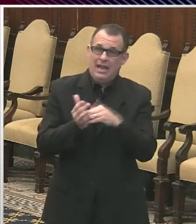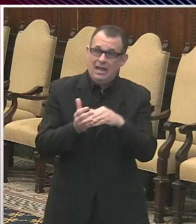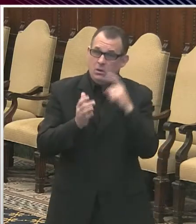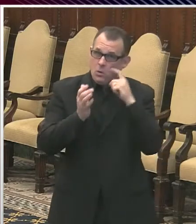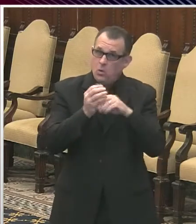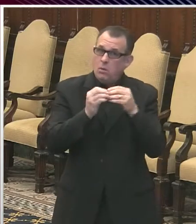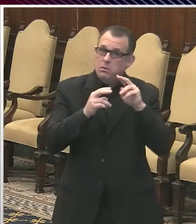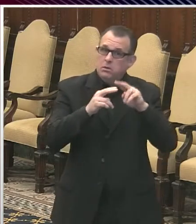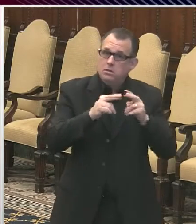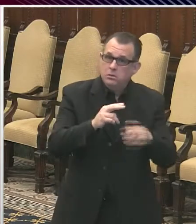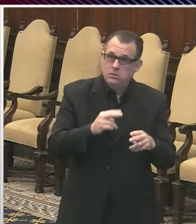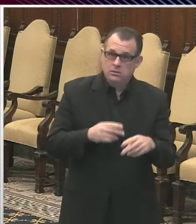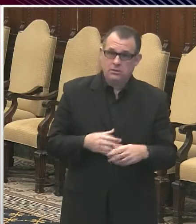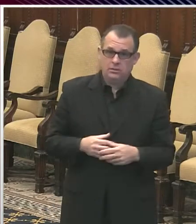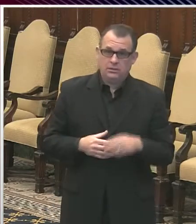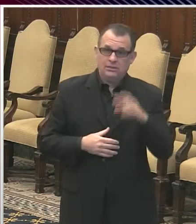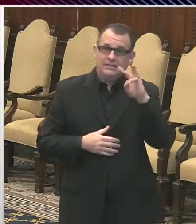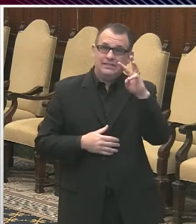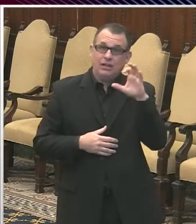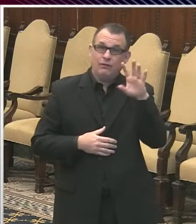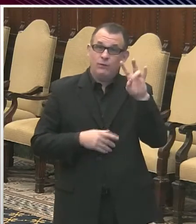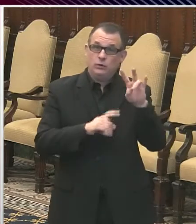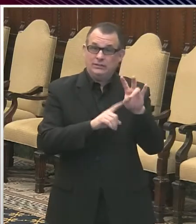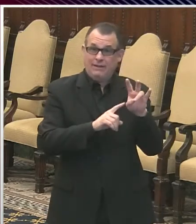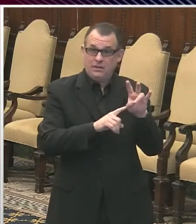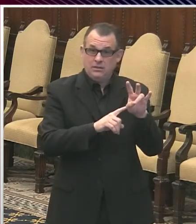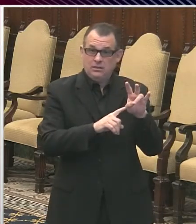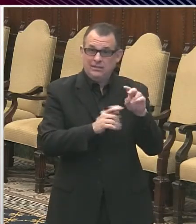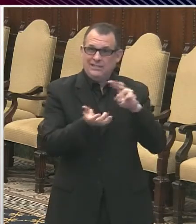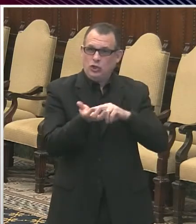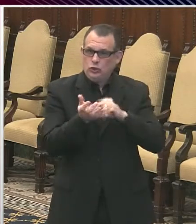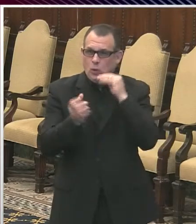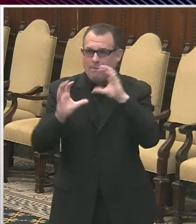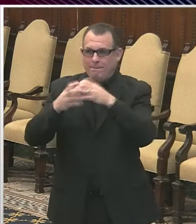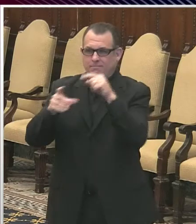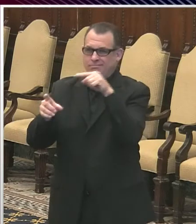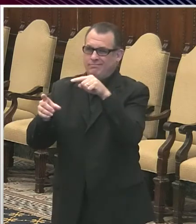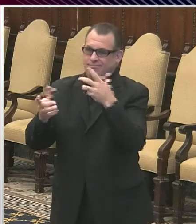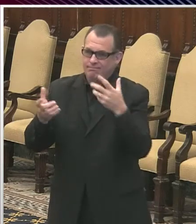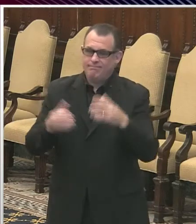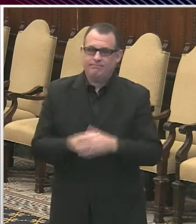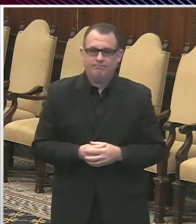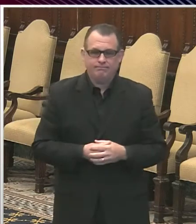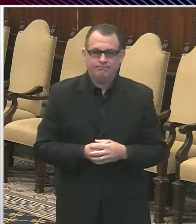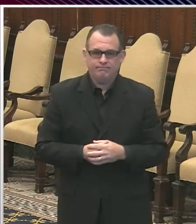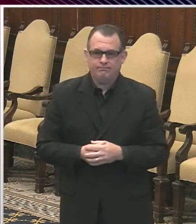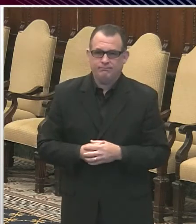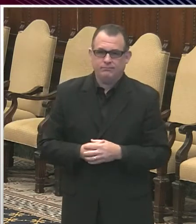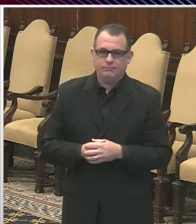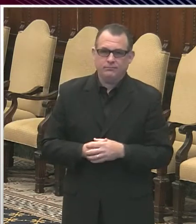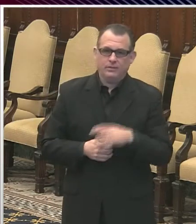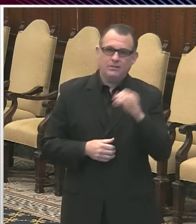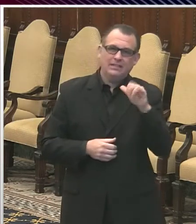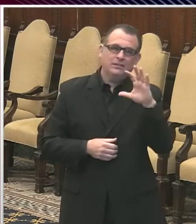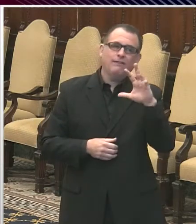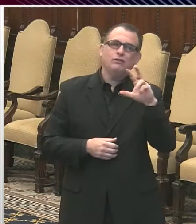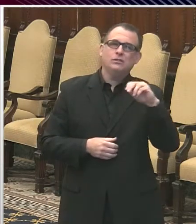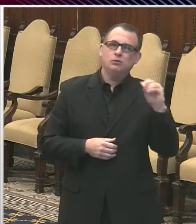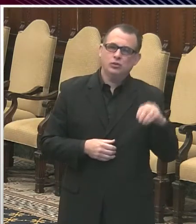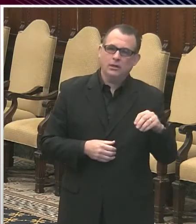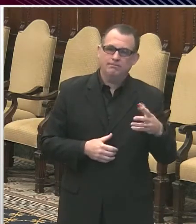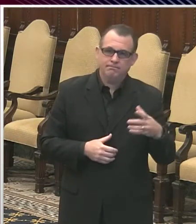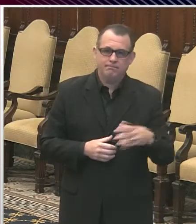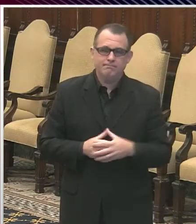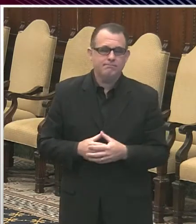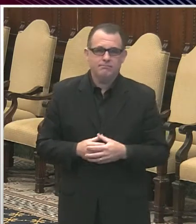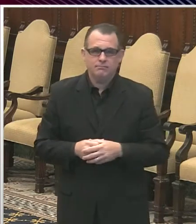or 53%, were nursing home residents. Testing, as I said before, we have 47 test sites available throughout the city. Go